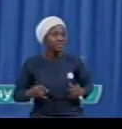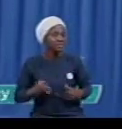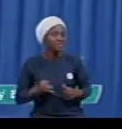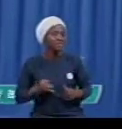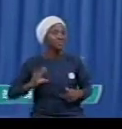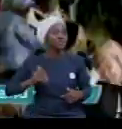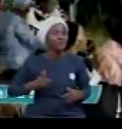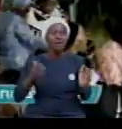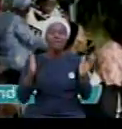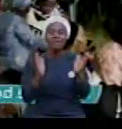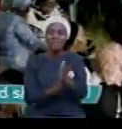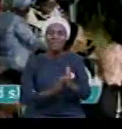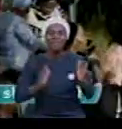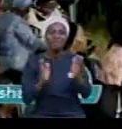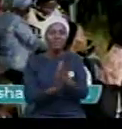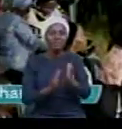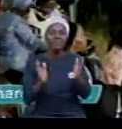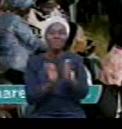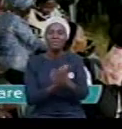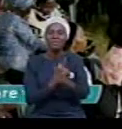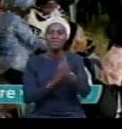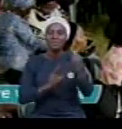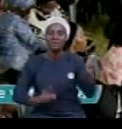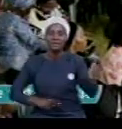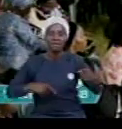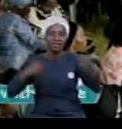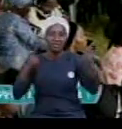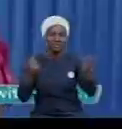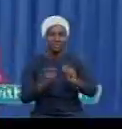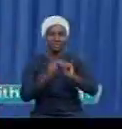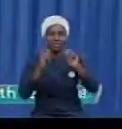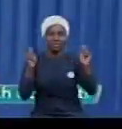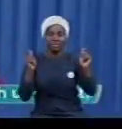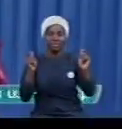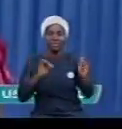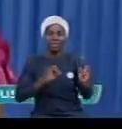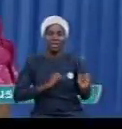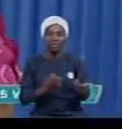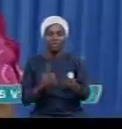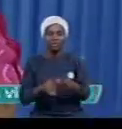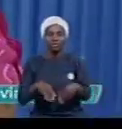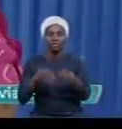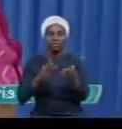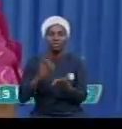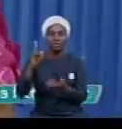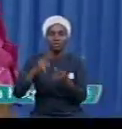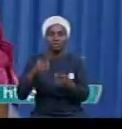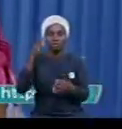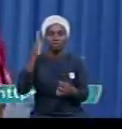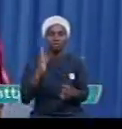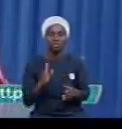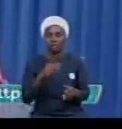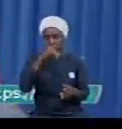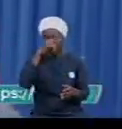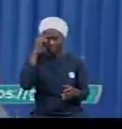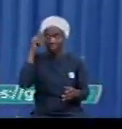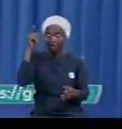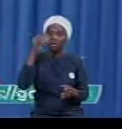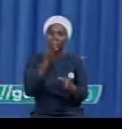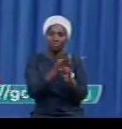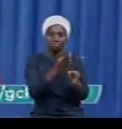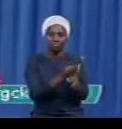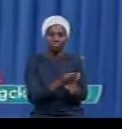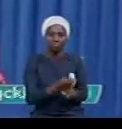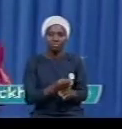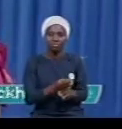praise the Lord. I want to give glory to God because he's faithful. I thank him